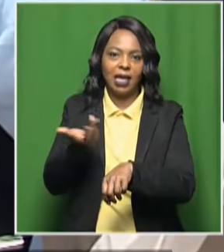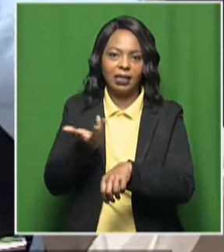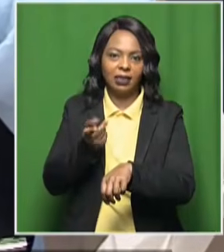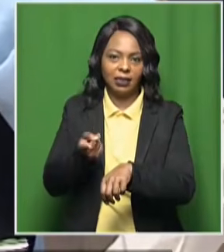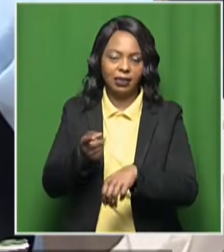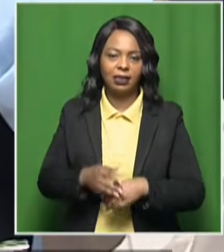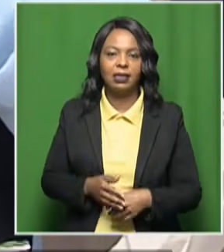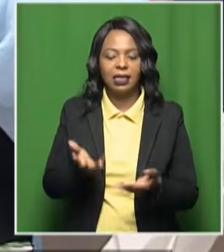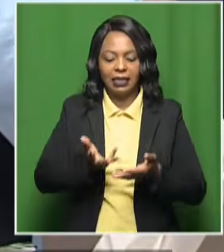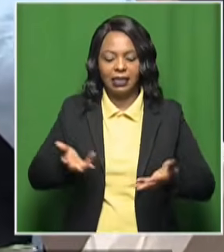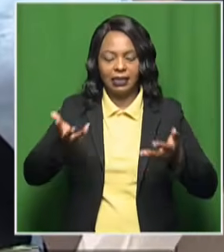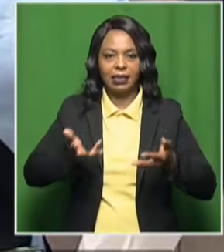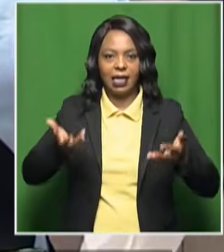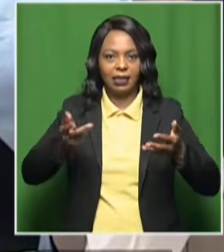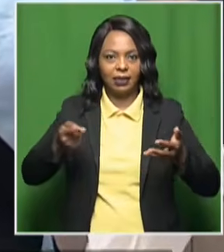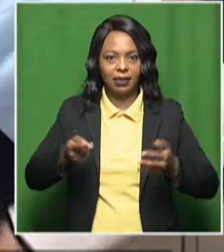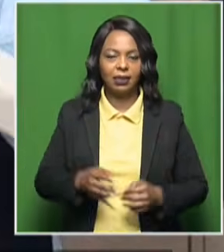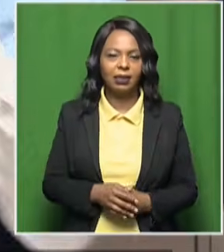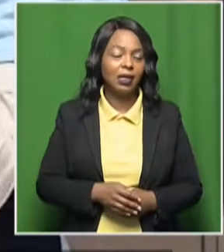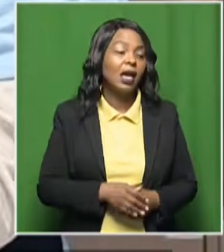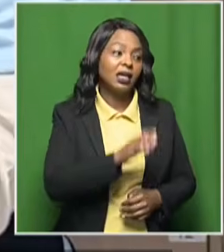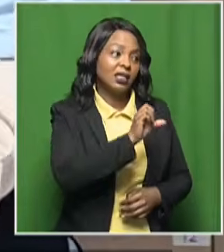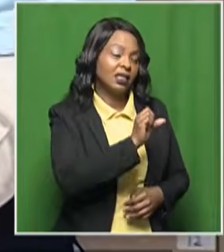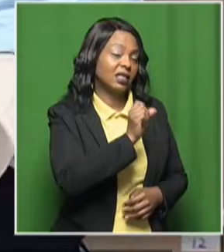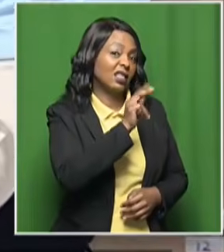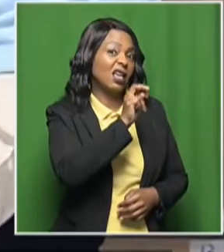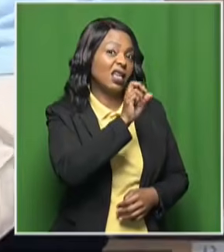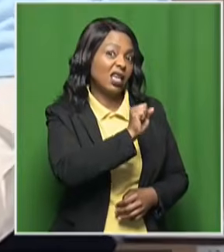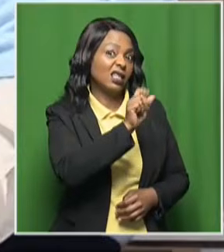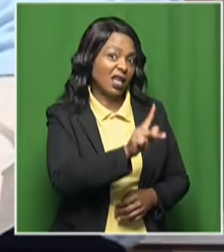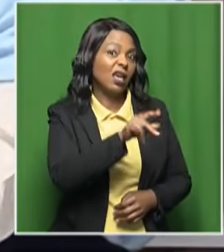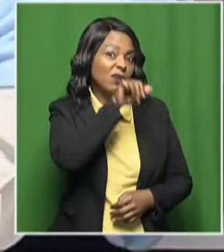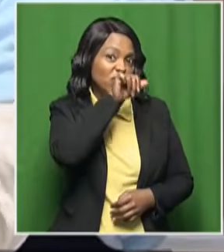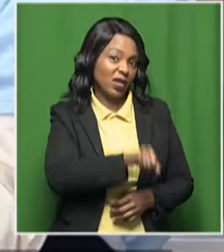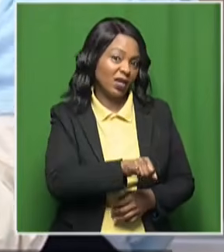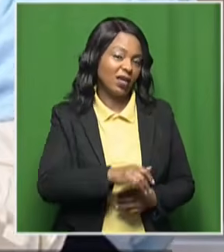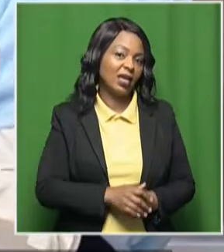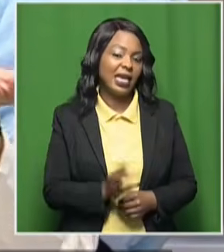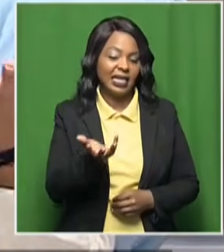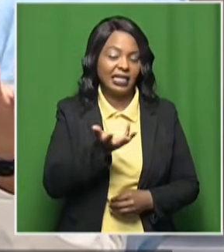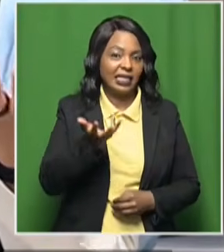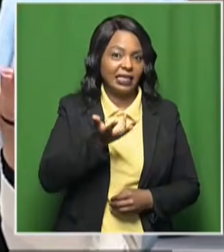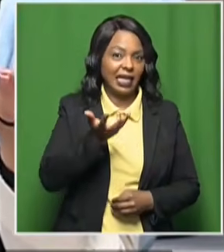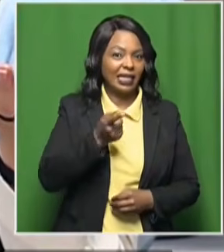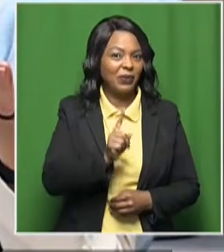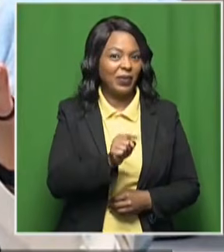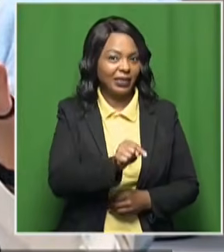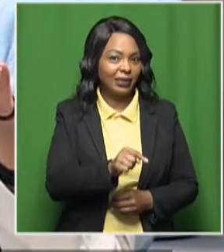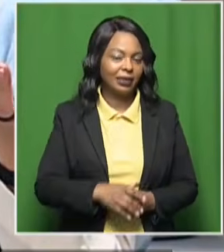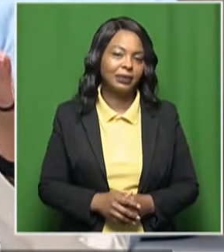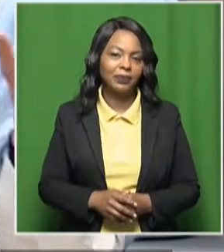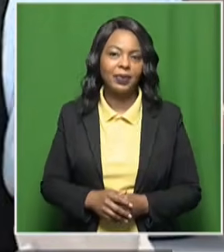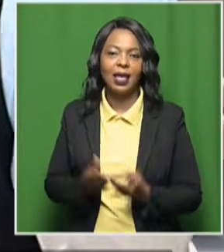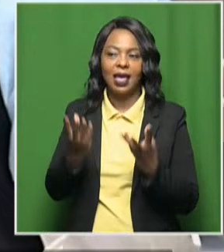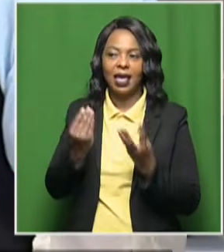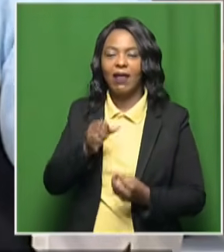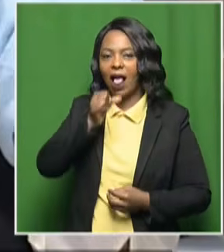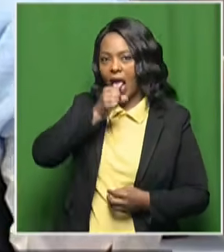are we putting on those pancakes? Because I know that's what Sakina lives for. She asks, what is for dessert? So we've got pancakes with? We've got ice